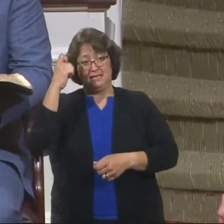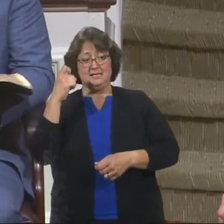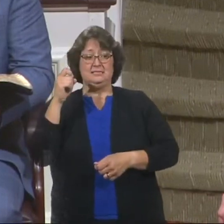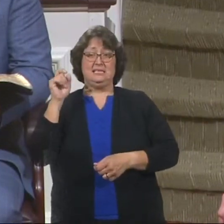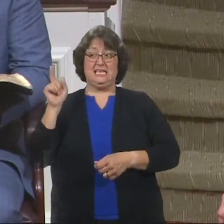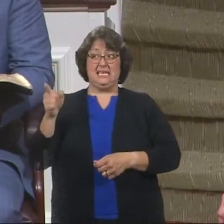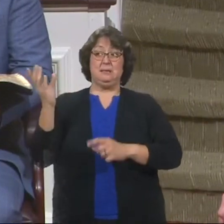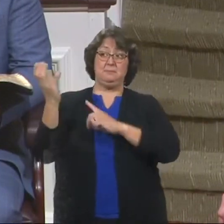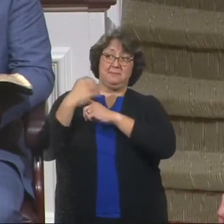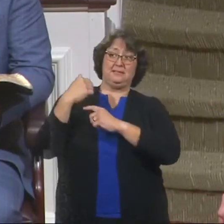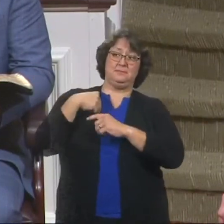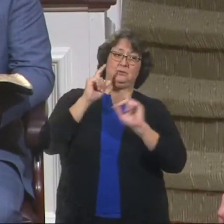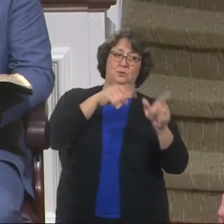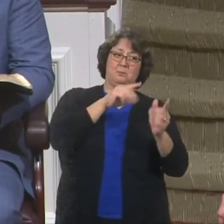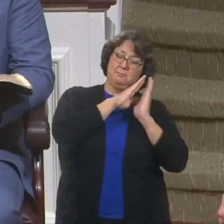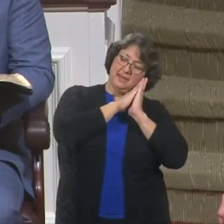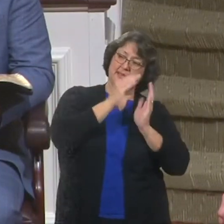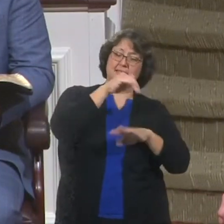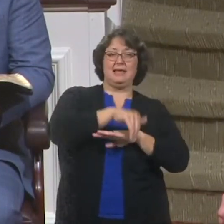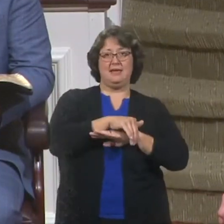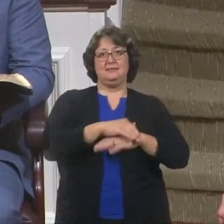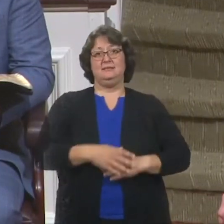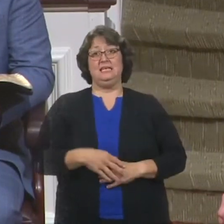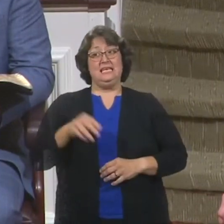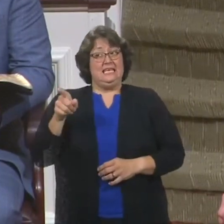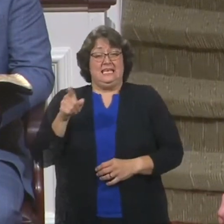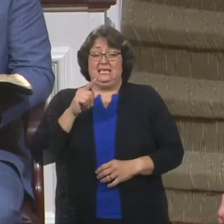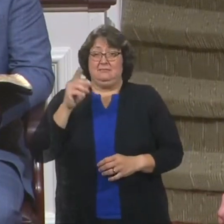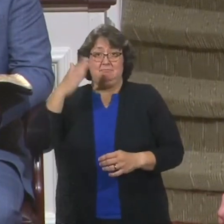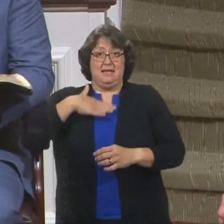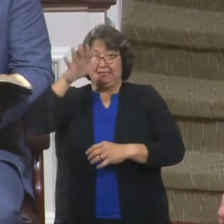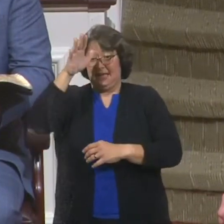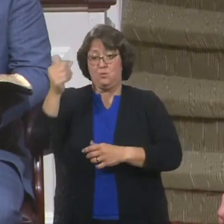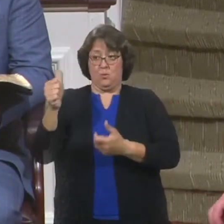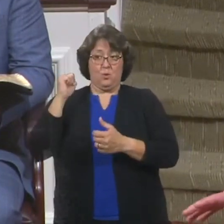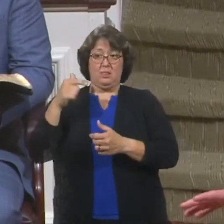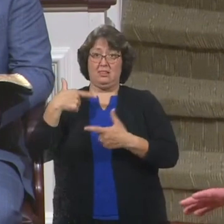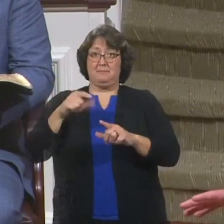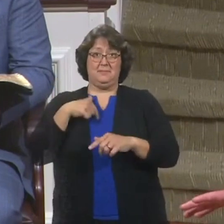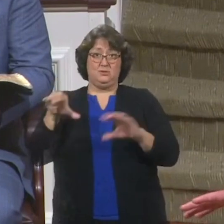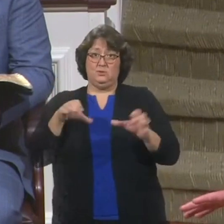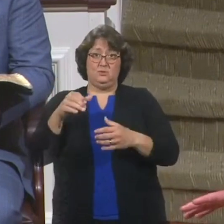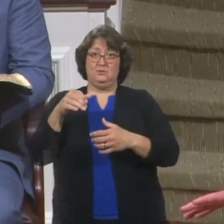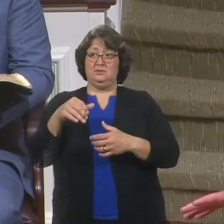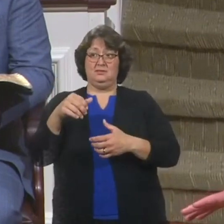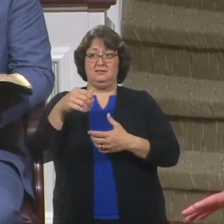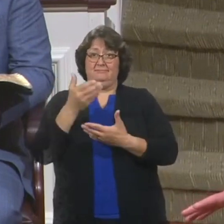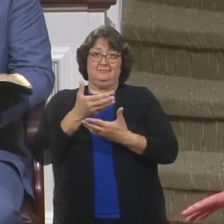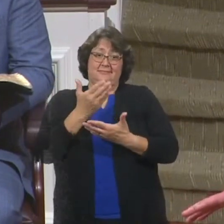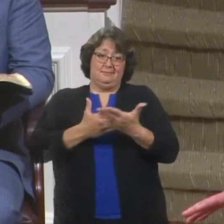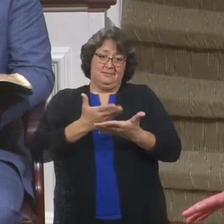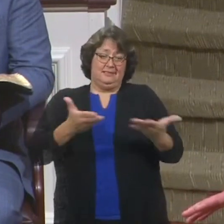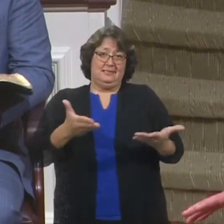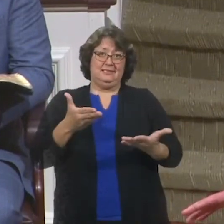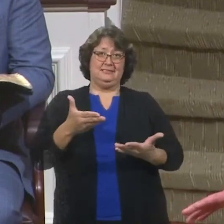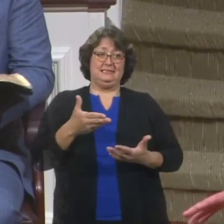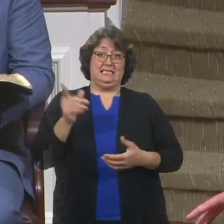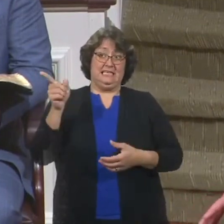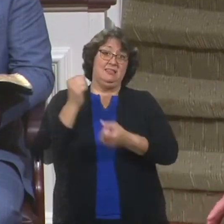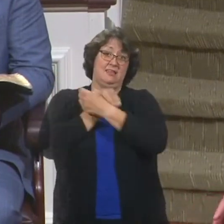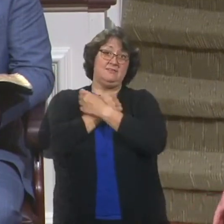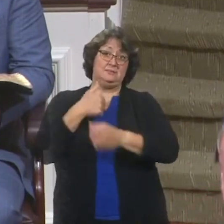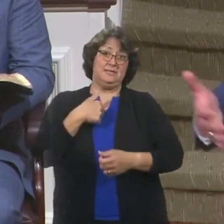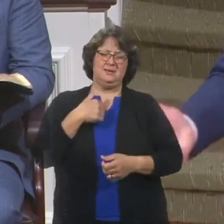know, it's like, because he won't let me do this. He loves me. You know, and I think, why would a kid do that? After